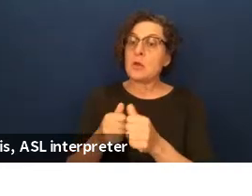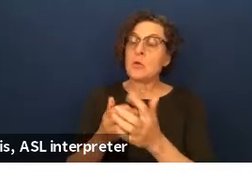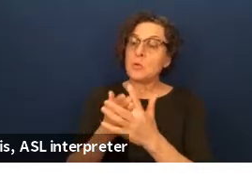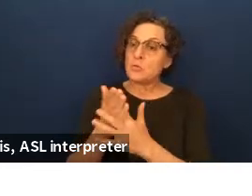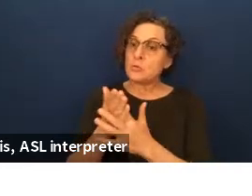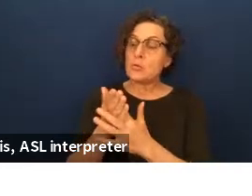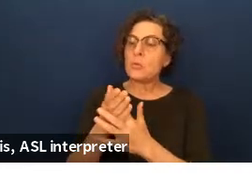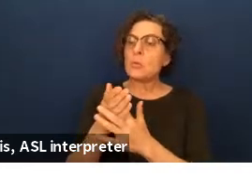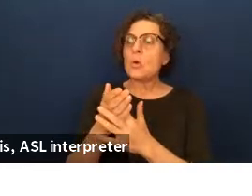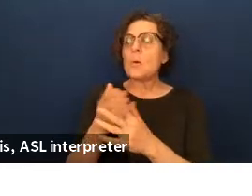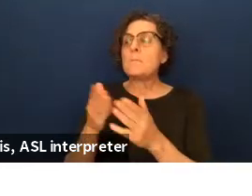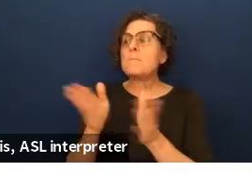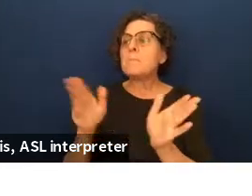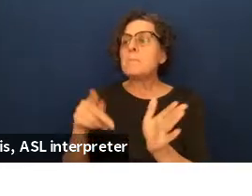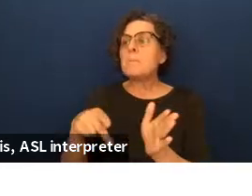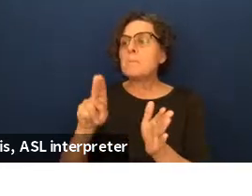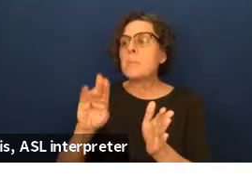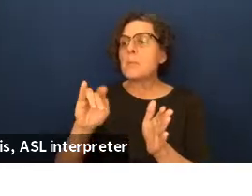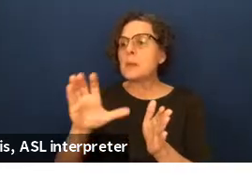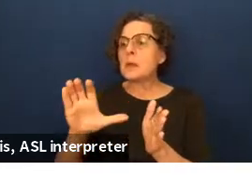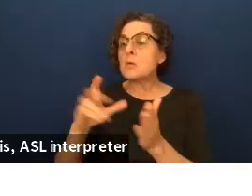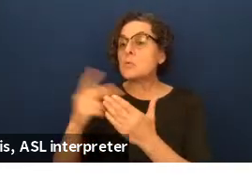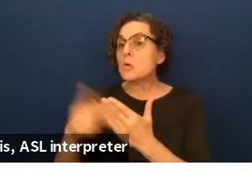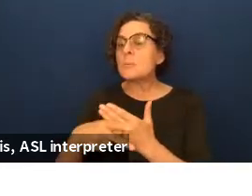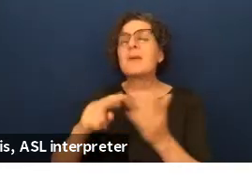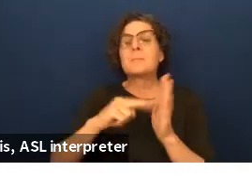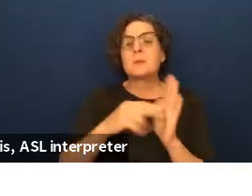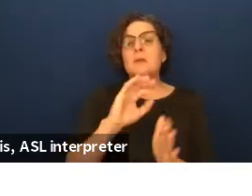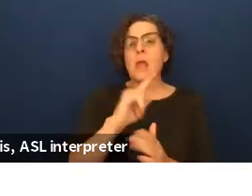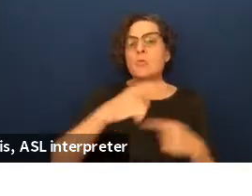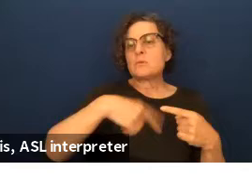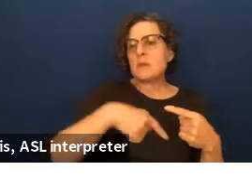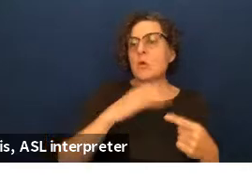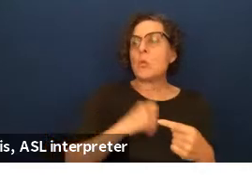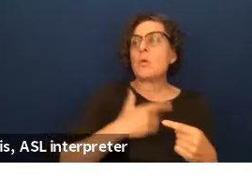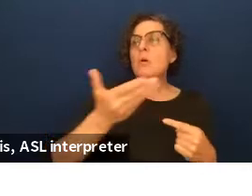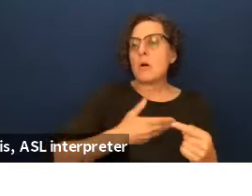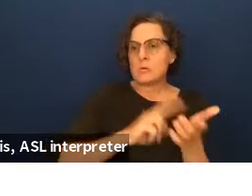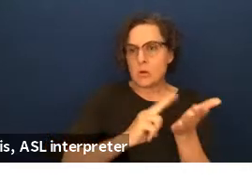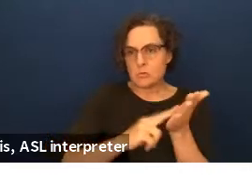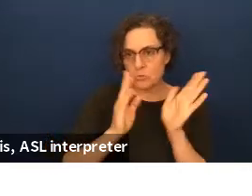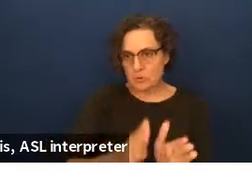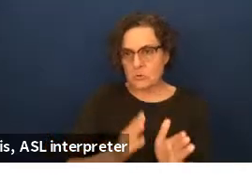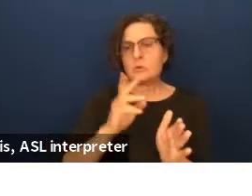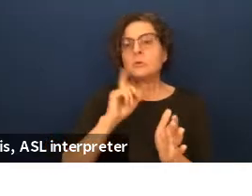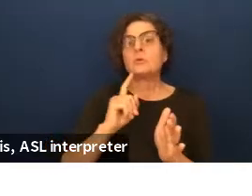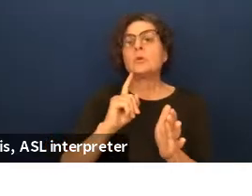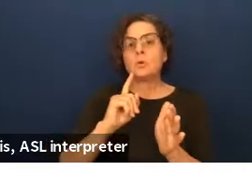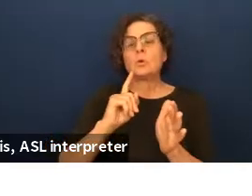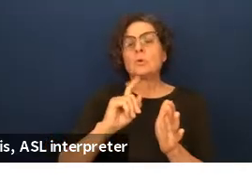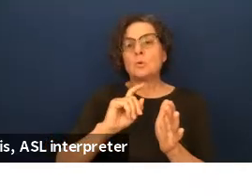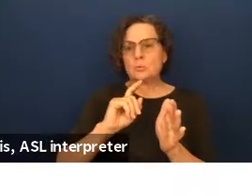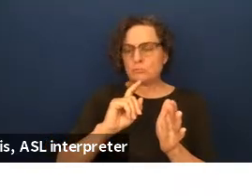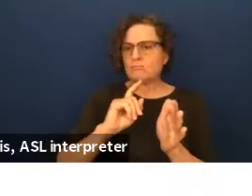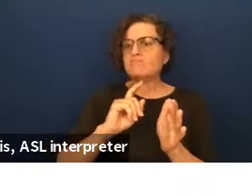which CalRecycle would be hiring contractors to do that program, as